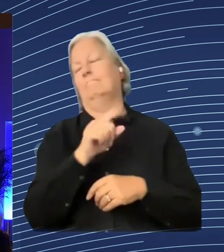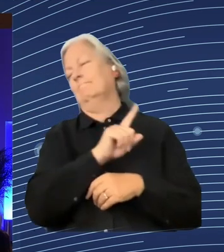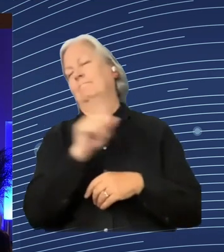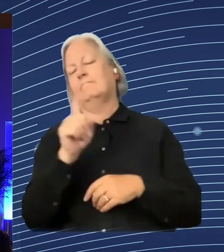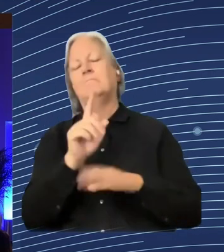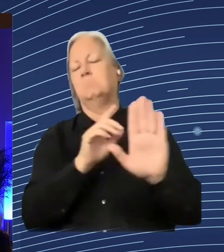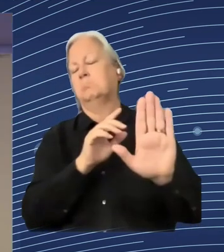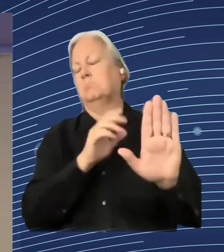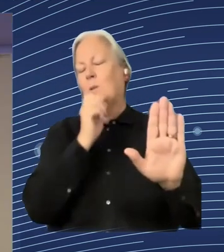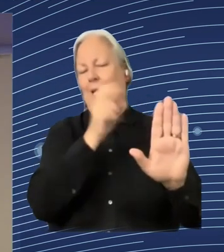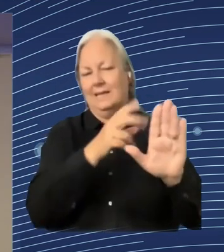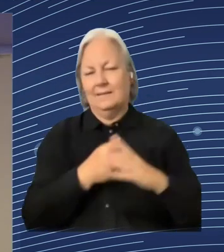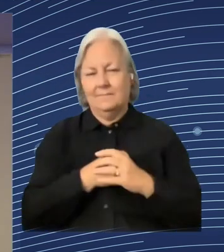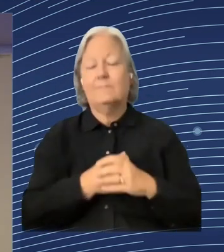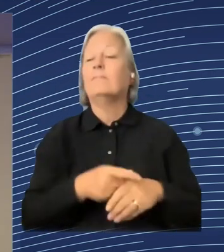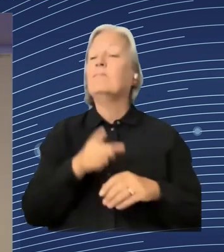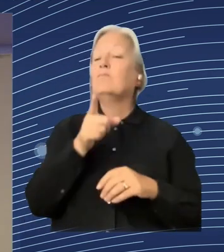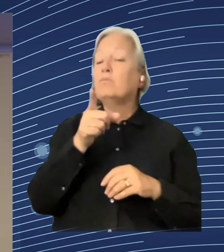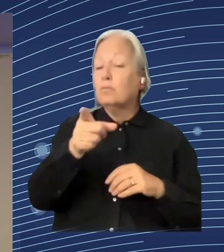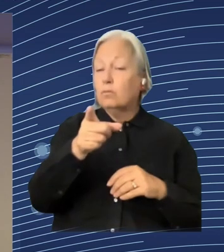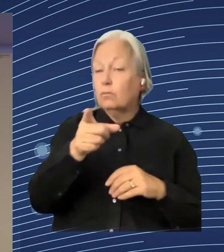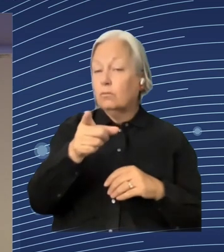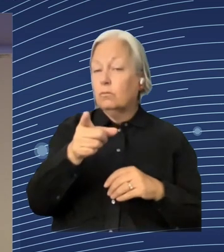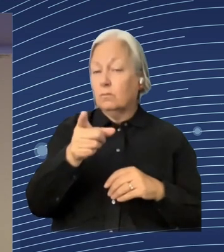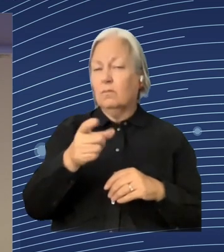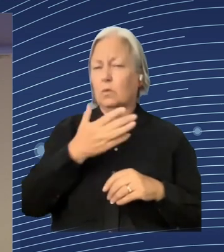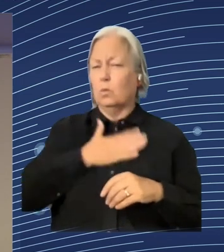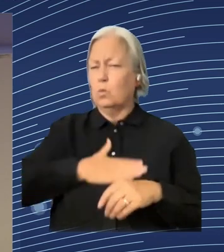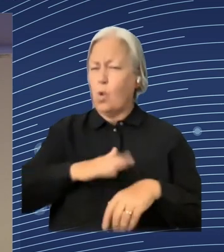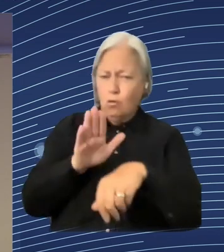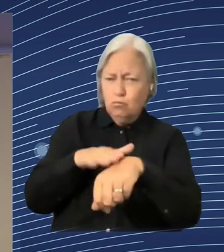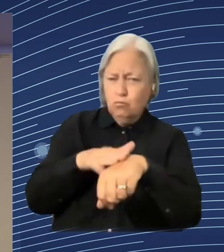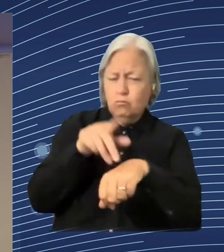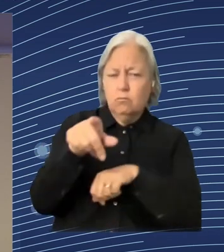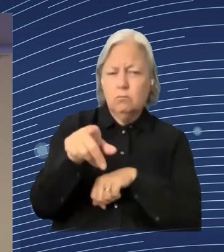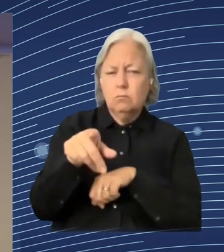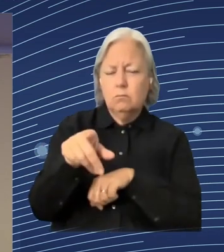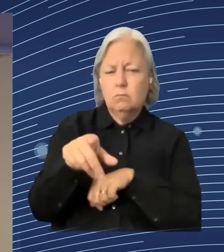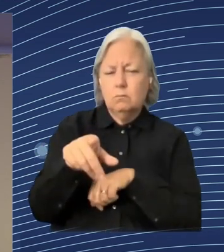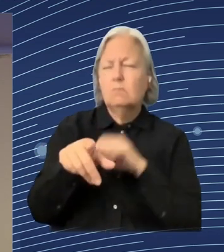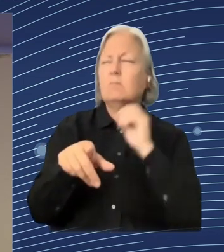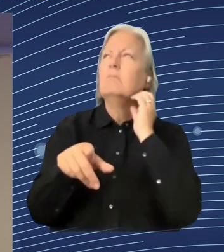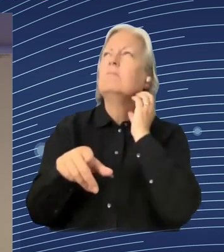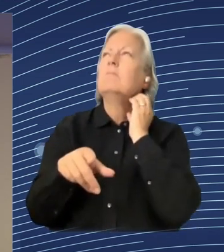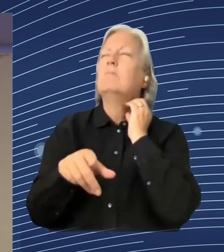Serena, I'd like to ask you, What can other European countries learn from